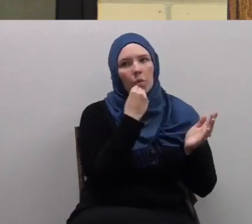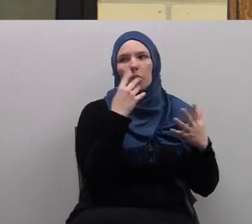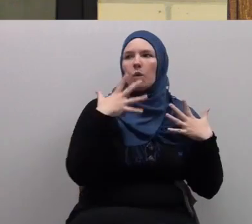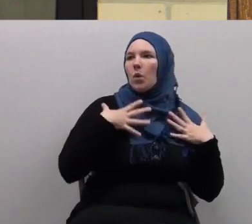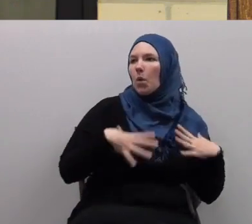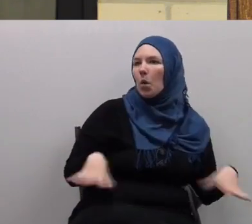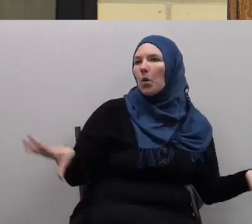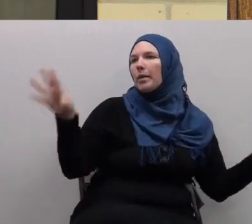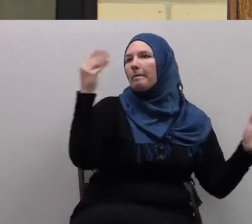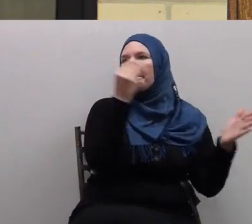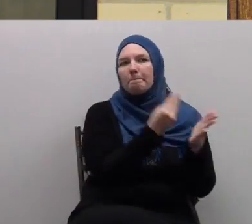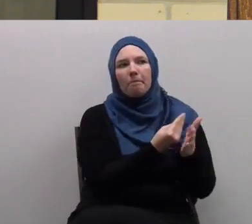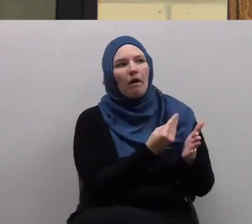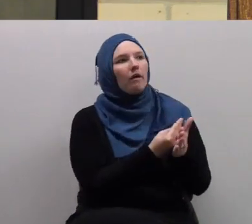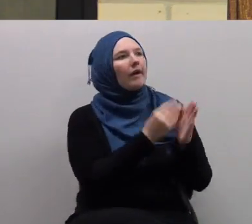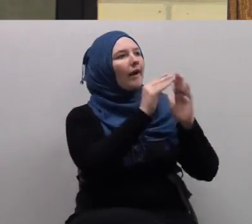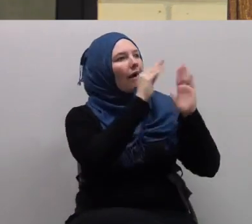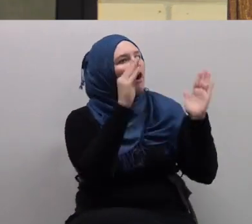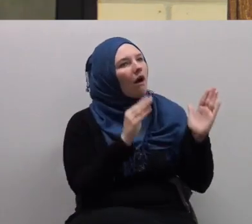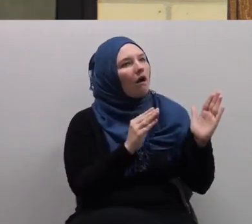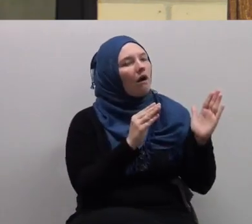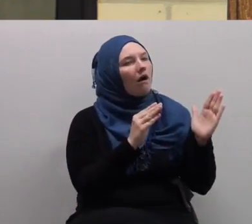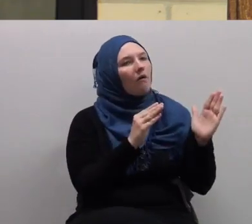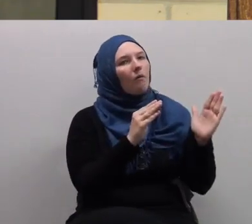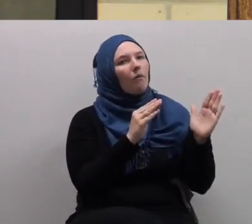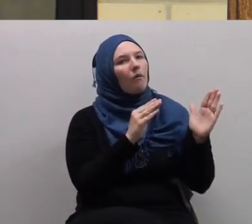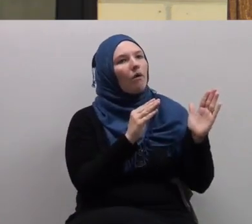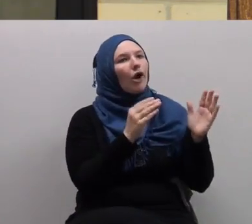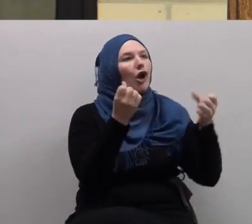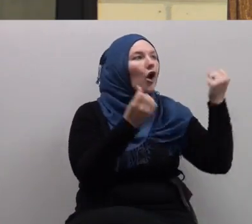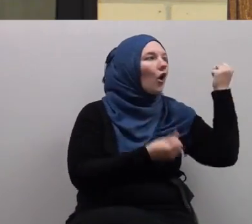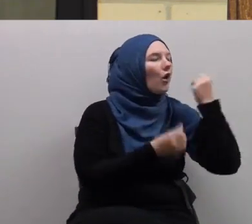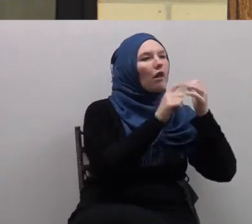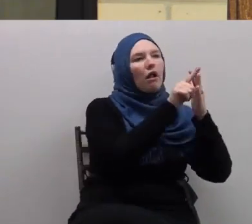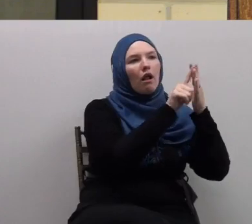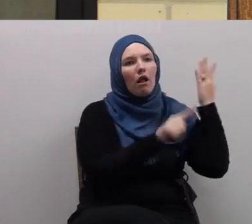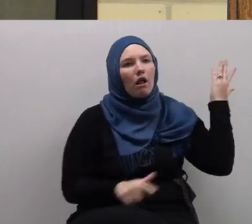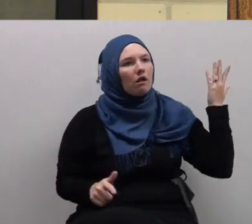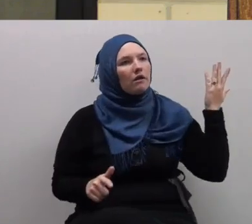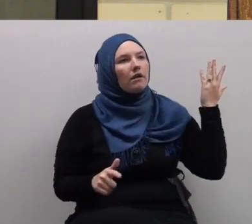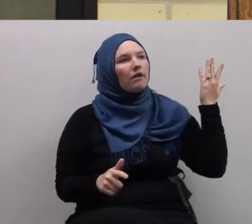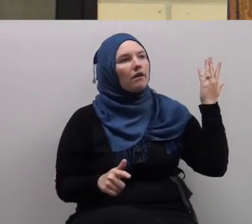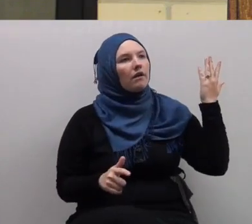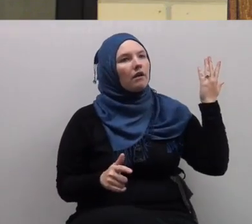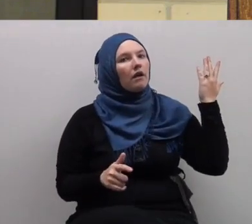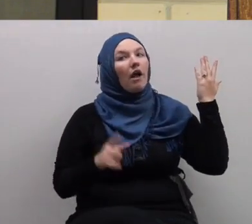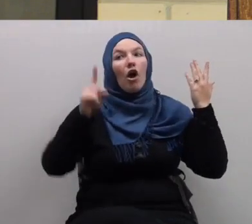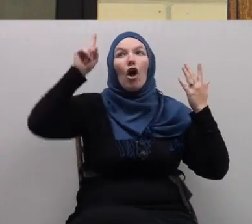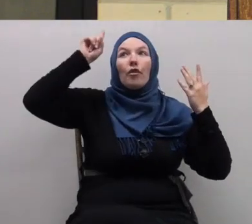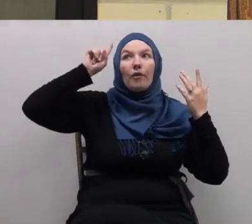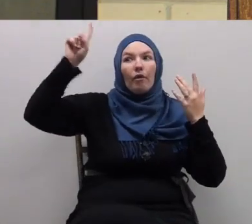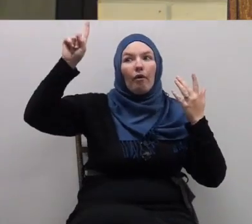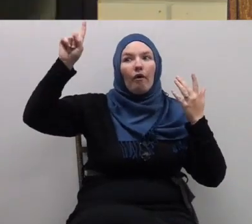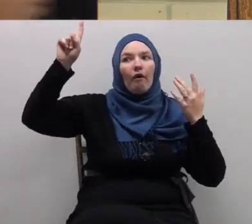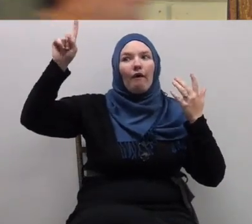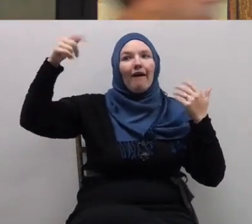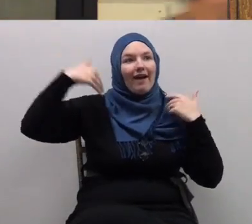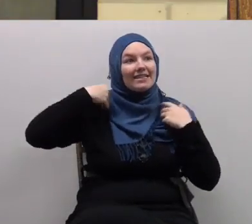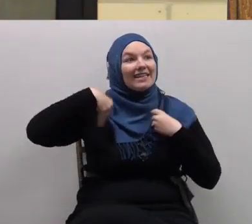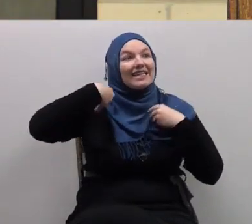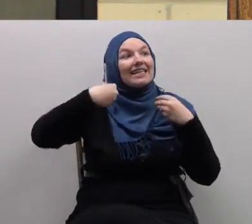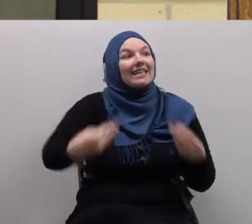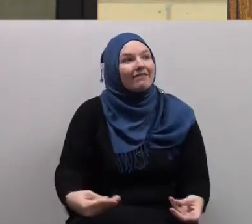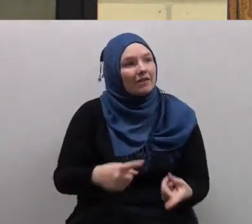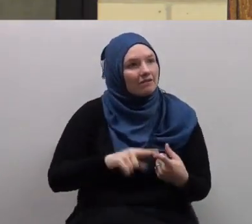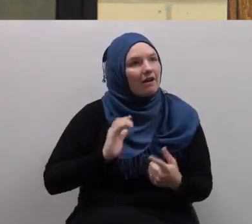clothing, money, shelter, rides, cars, all of the things that Allah has facilitated for